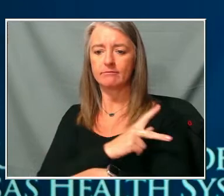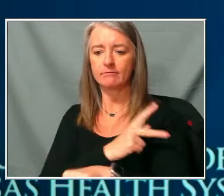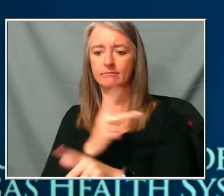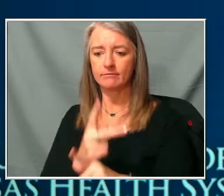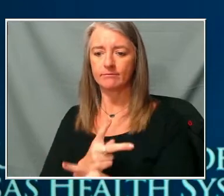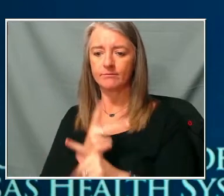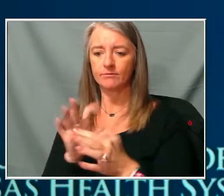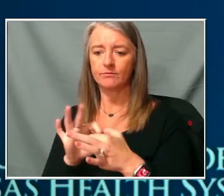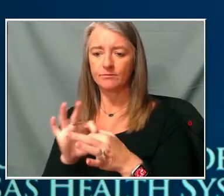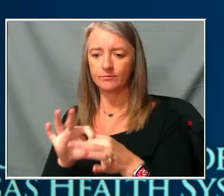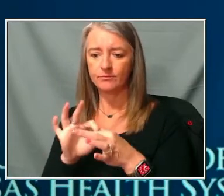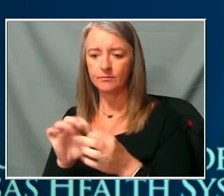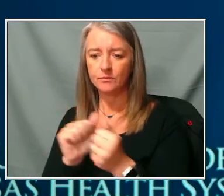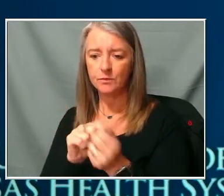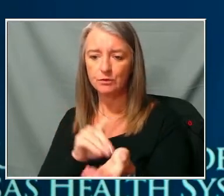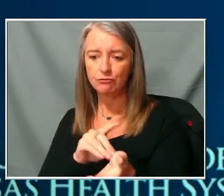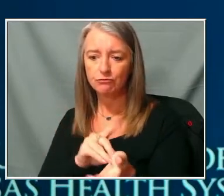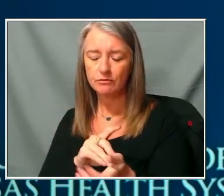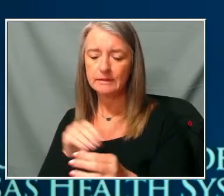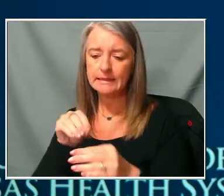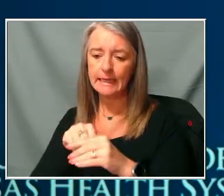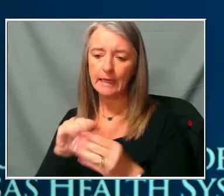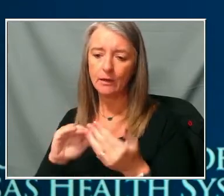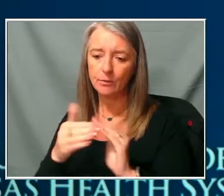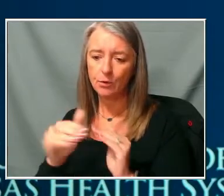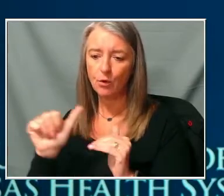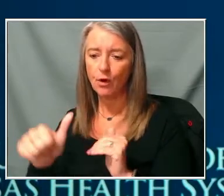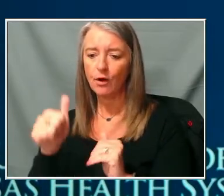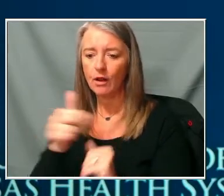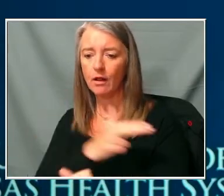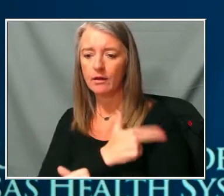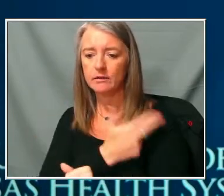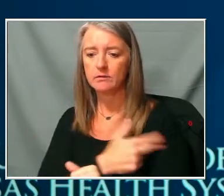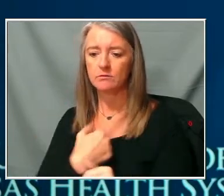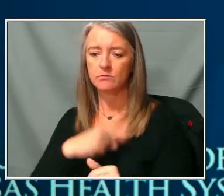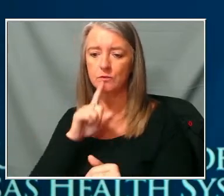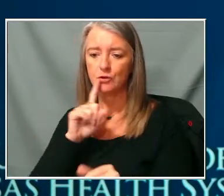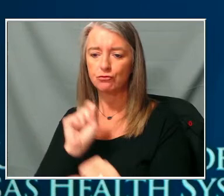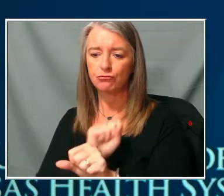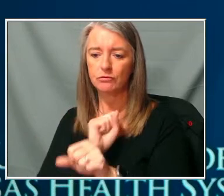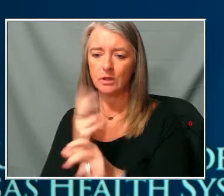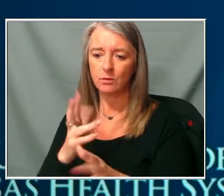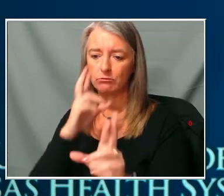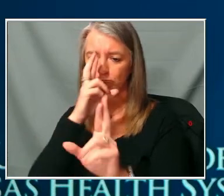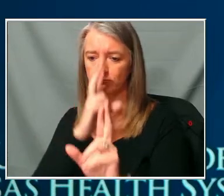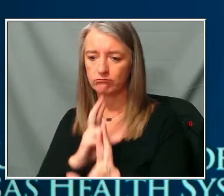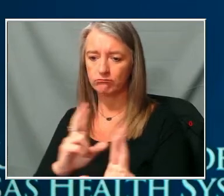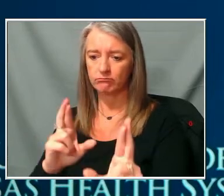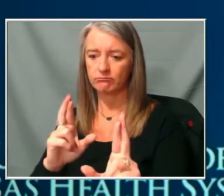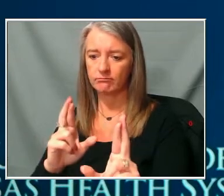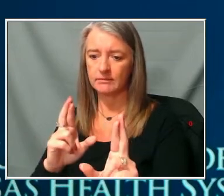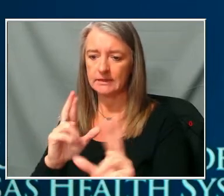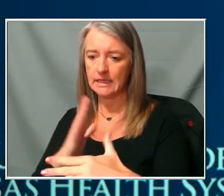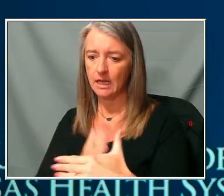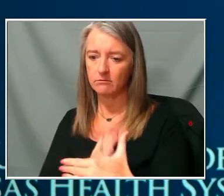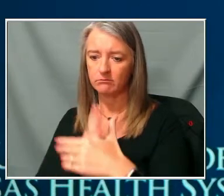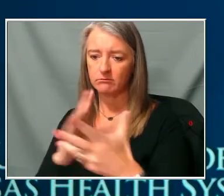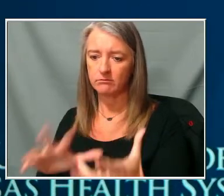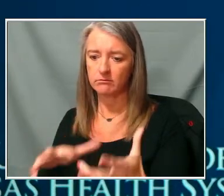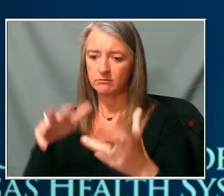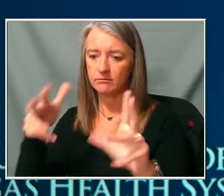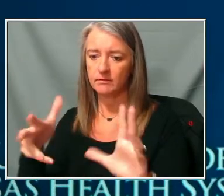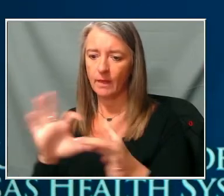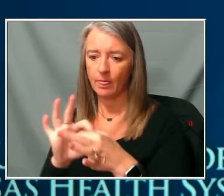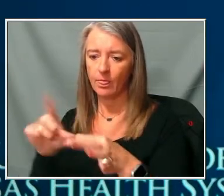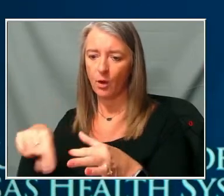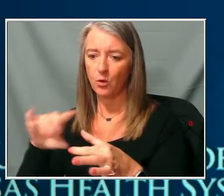relationships with a physician, maybe in the community or at another hospital, and we certainly want to be respectful of and not disrupt those existing relationships